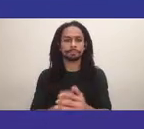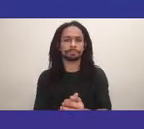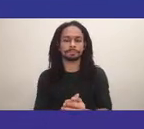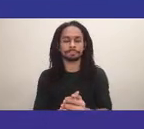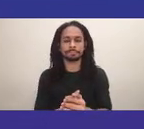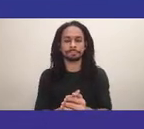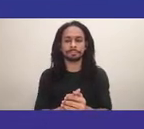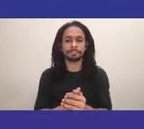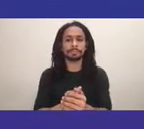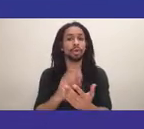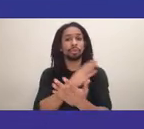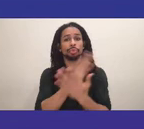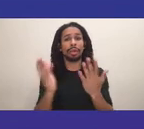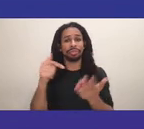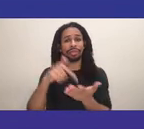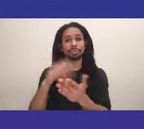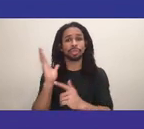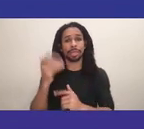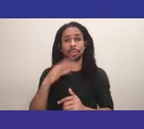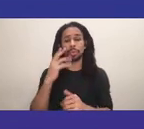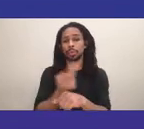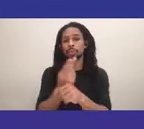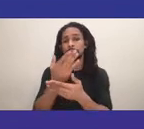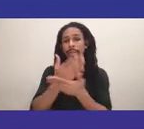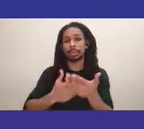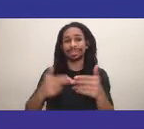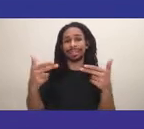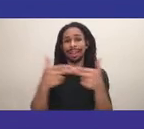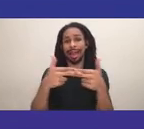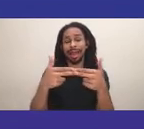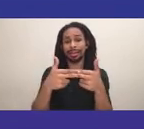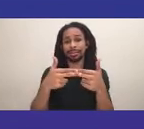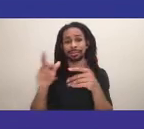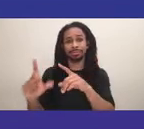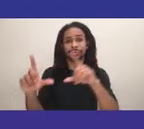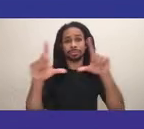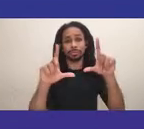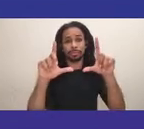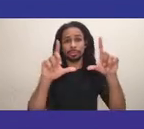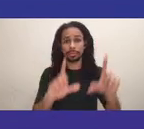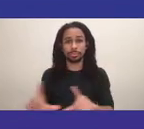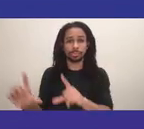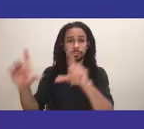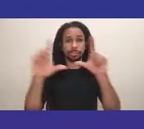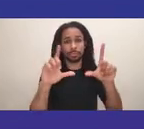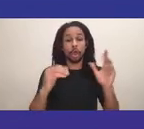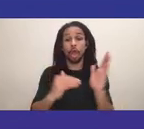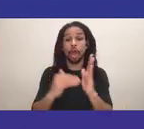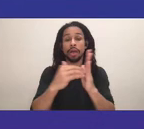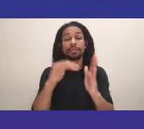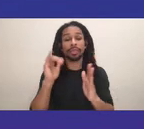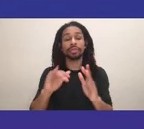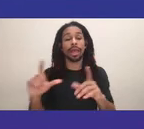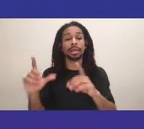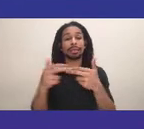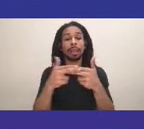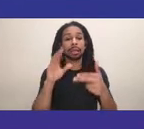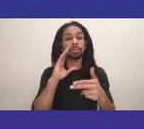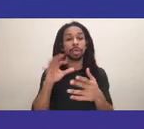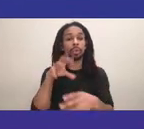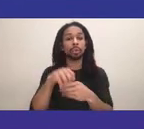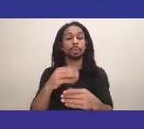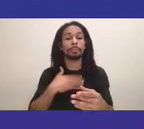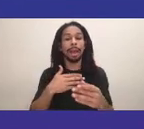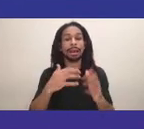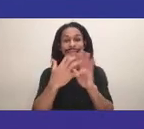Throughout my presentation, I'm going to be using some slides. Often the slides will include the text of what I am saying, which I will note. In